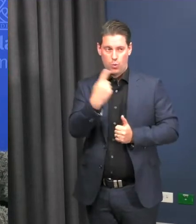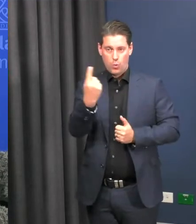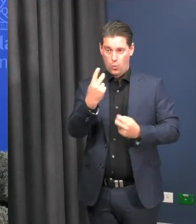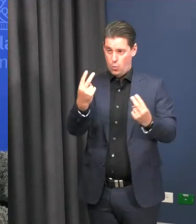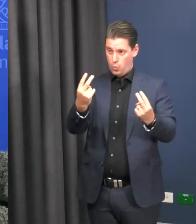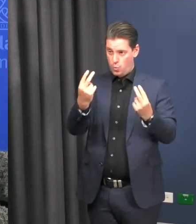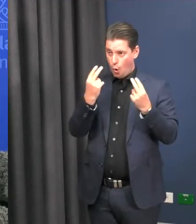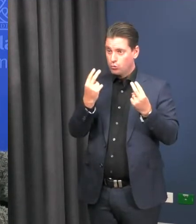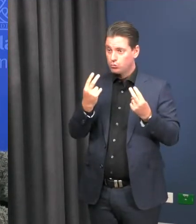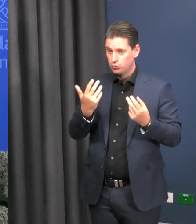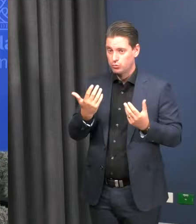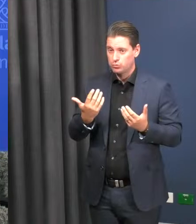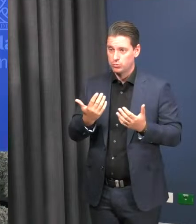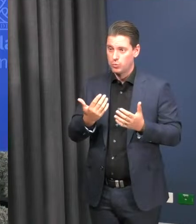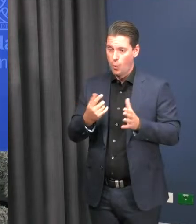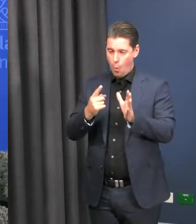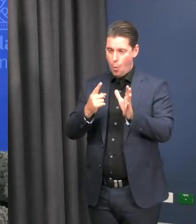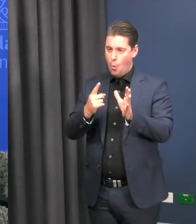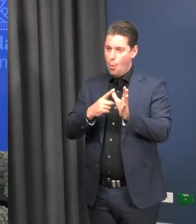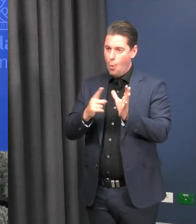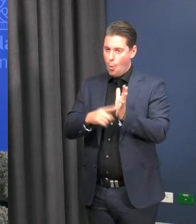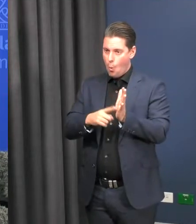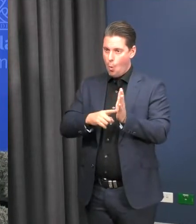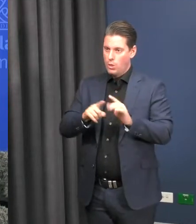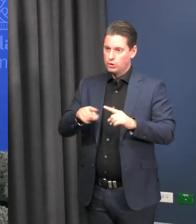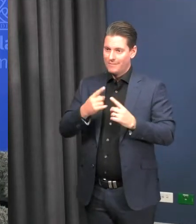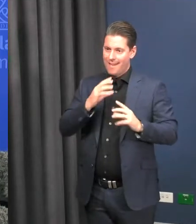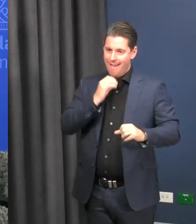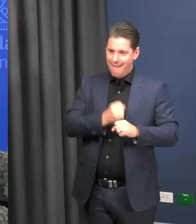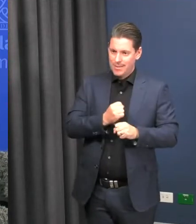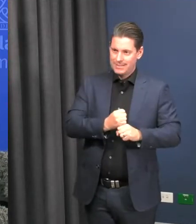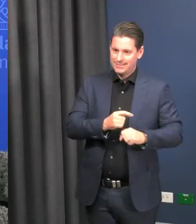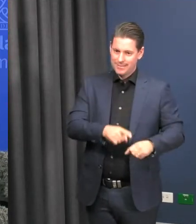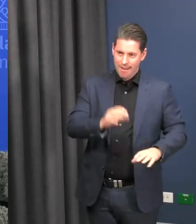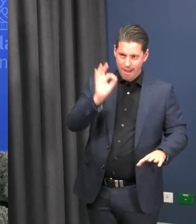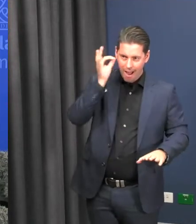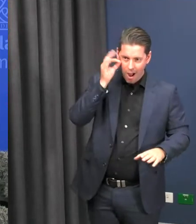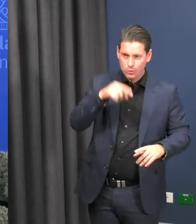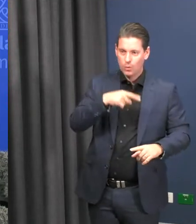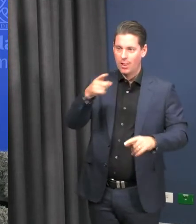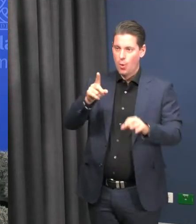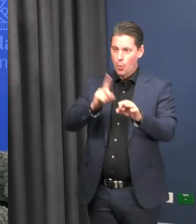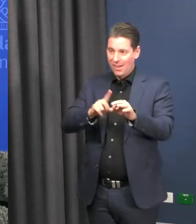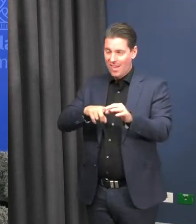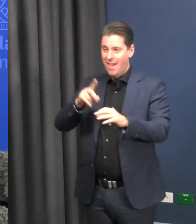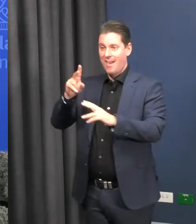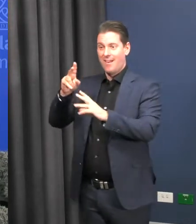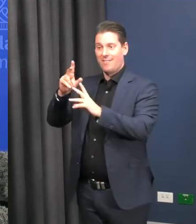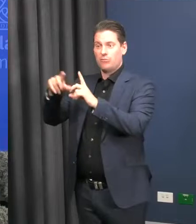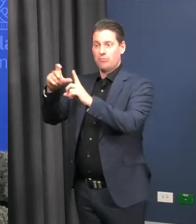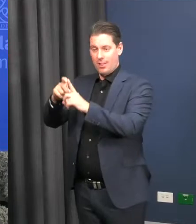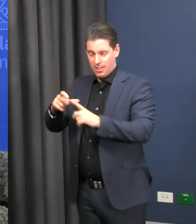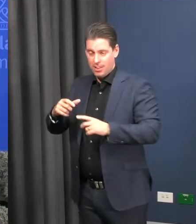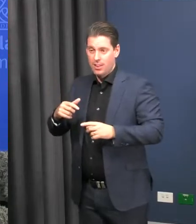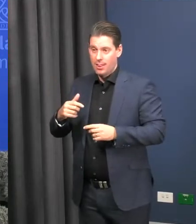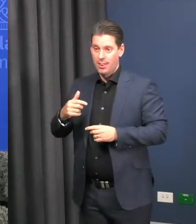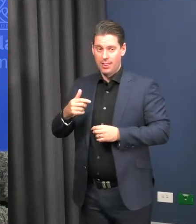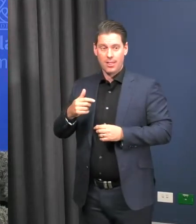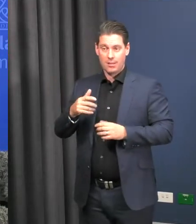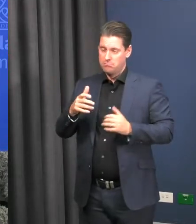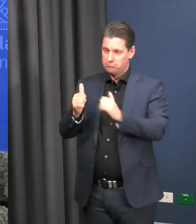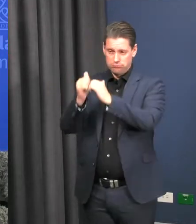that all levels of government are working together. I met with Premier Minns yesterday morning, and I travelled